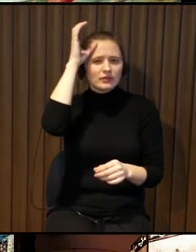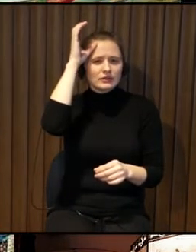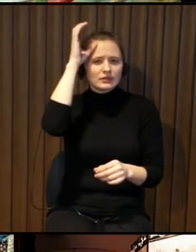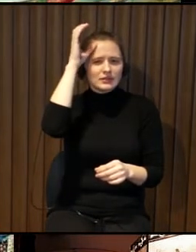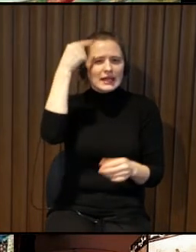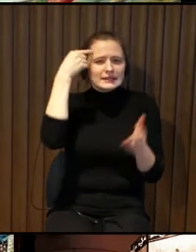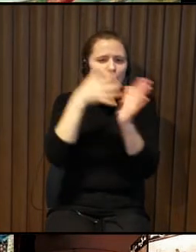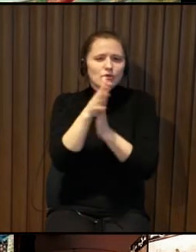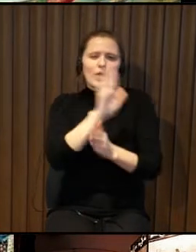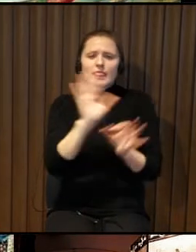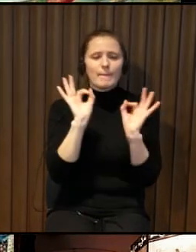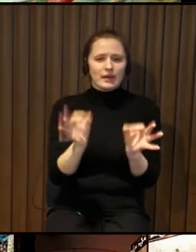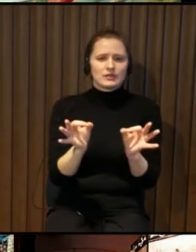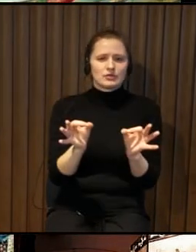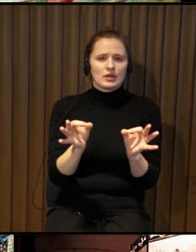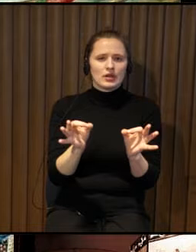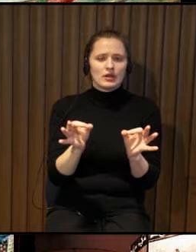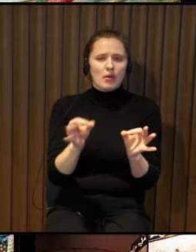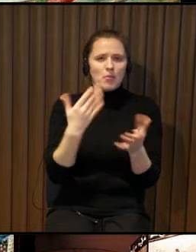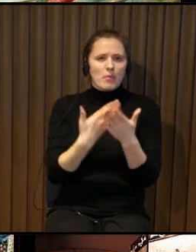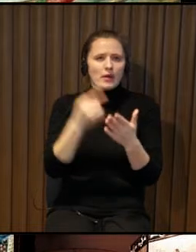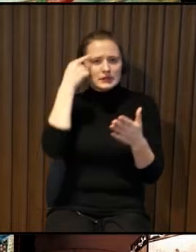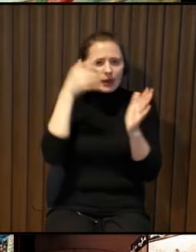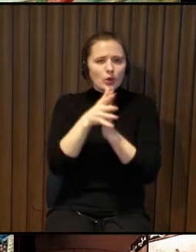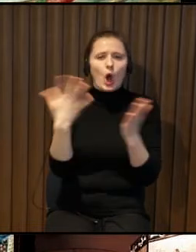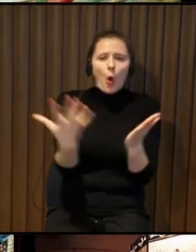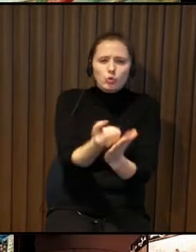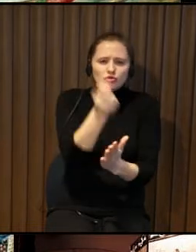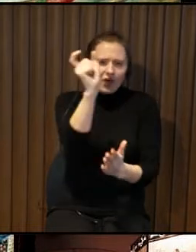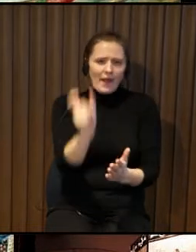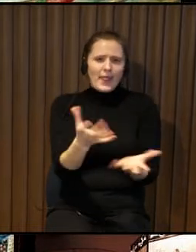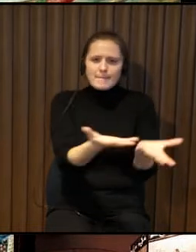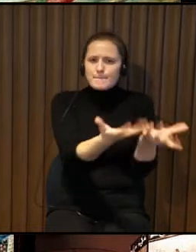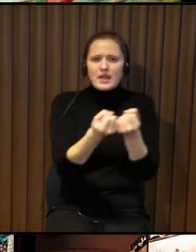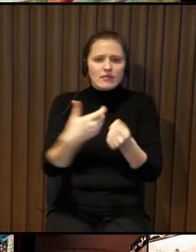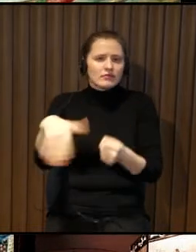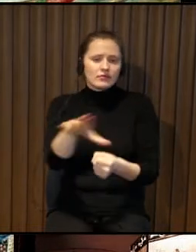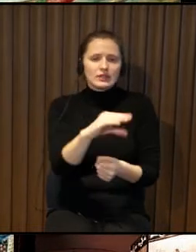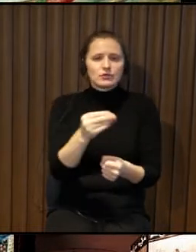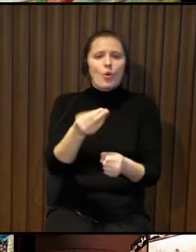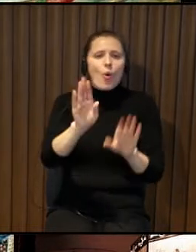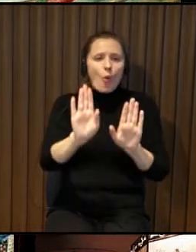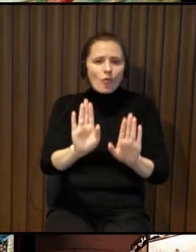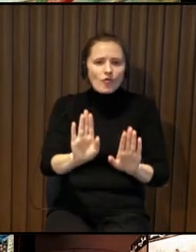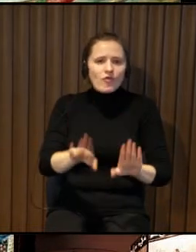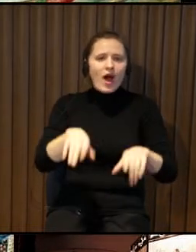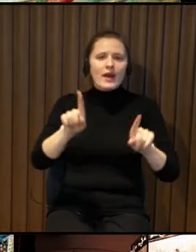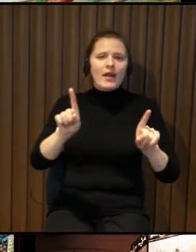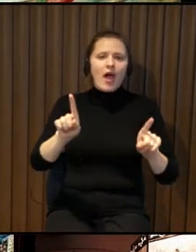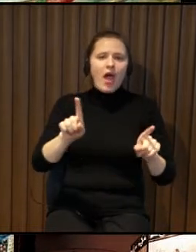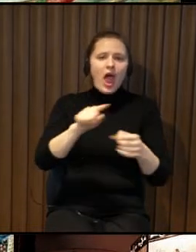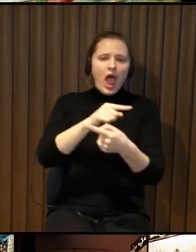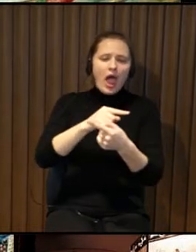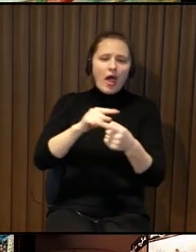game. It is in fact diversification that is the fuel of evolutionary advance.